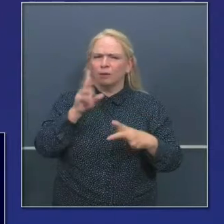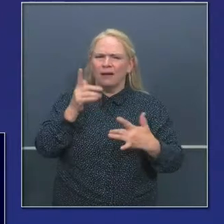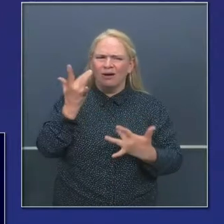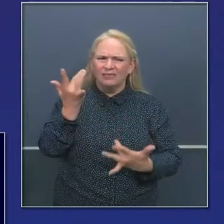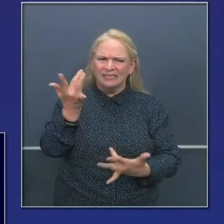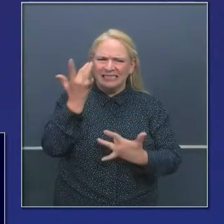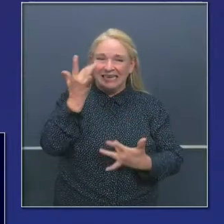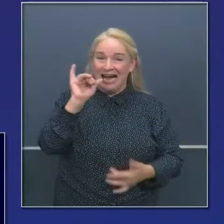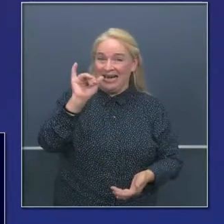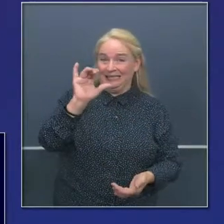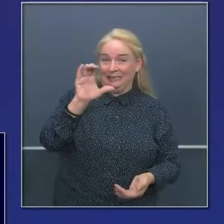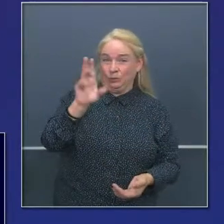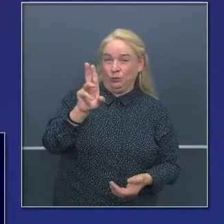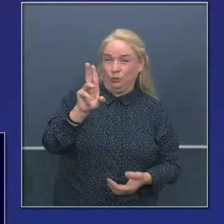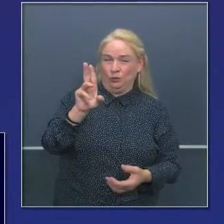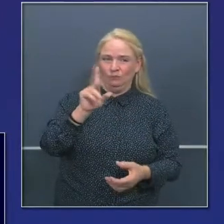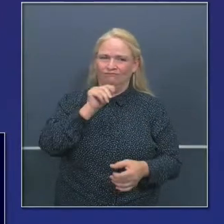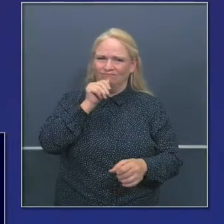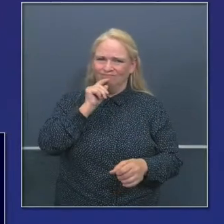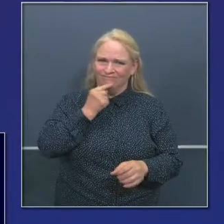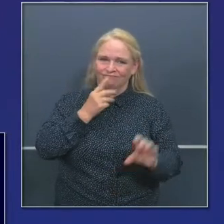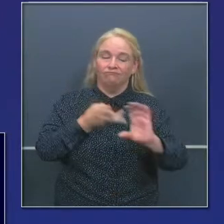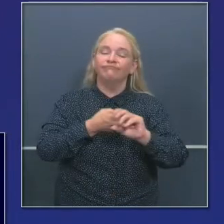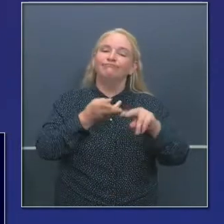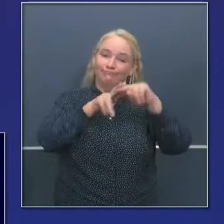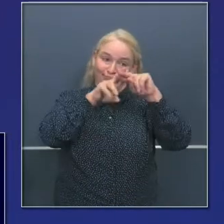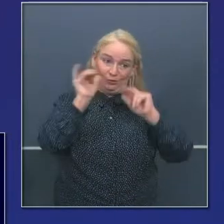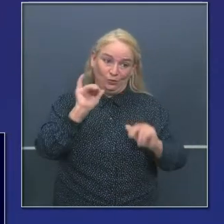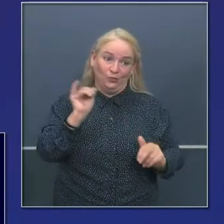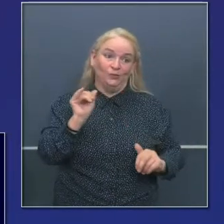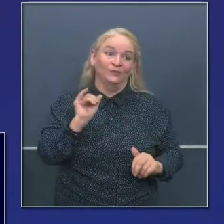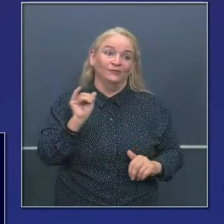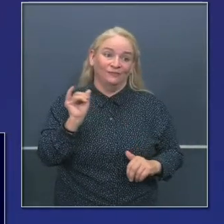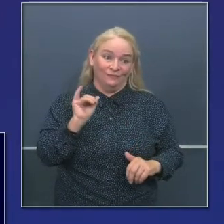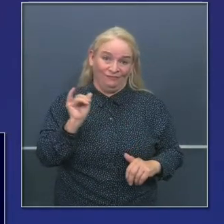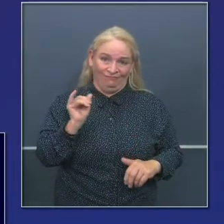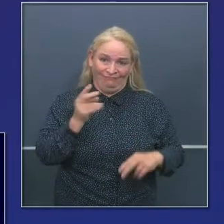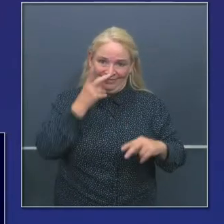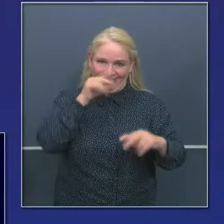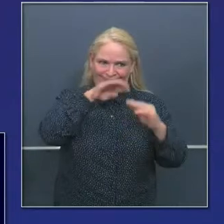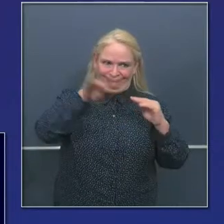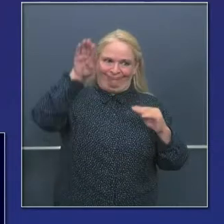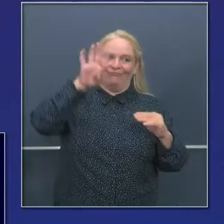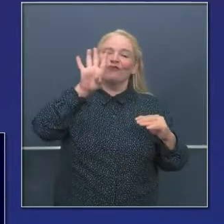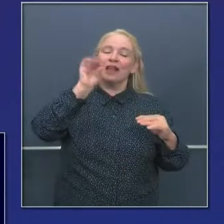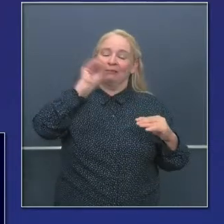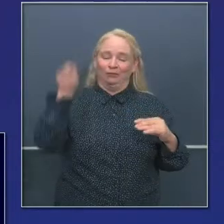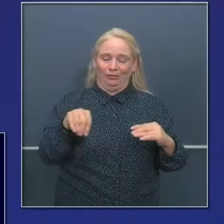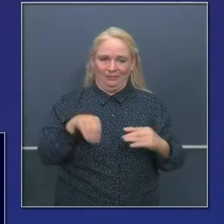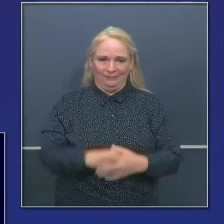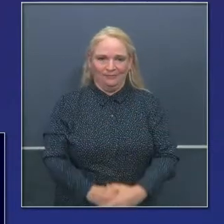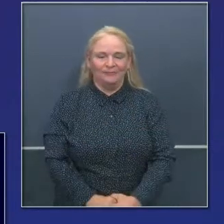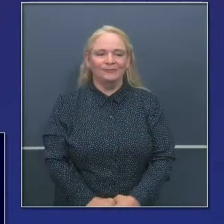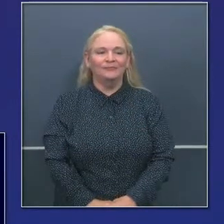some 49% in the last 2 weeks. You can see, not surprisingly, as you see